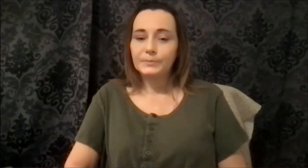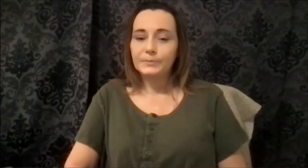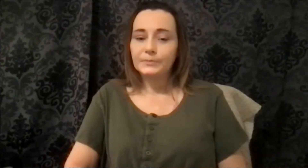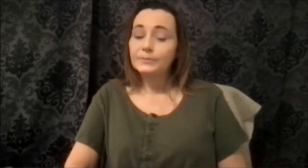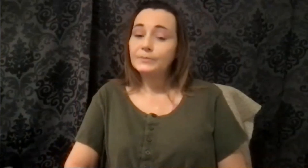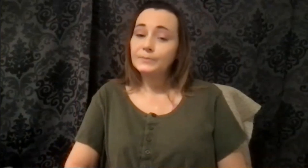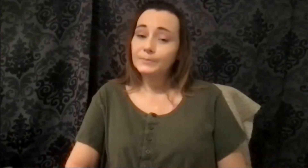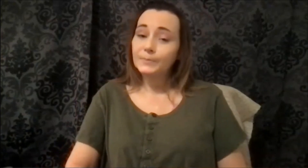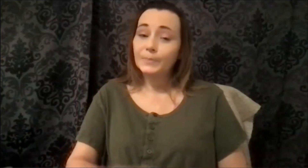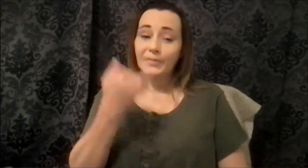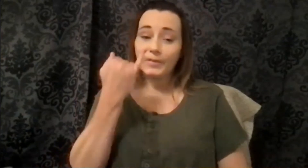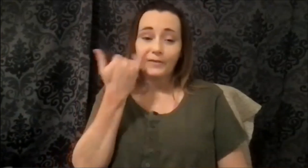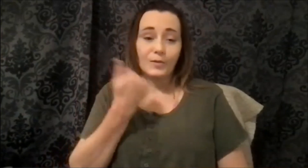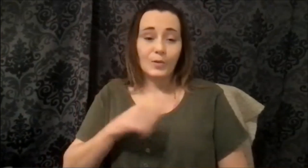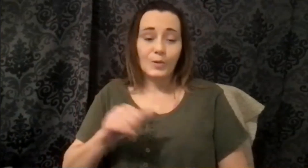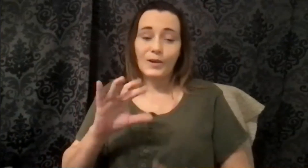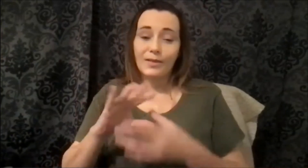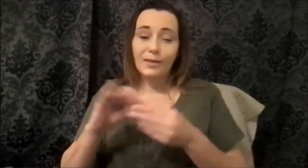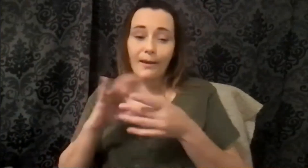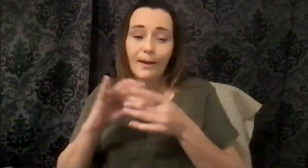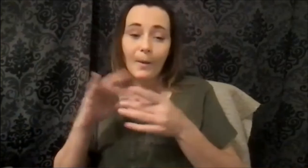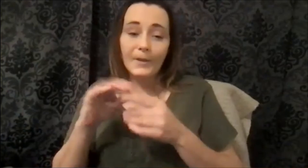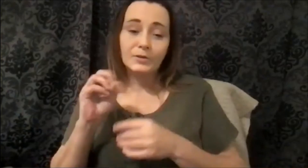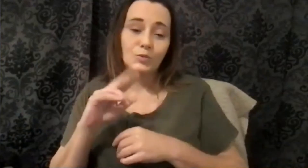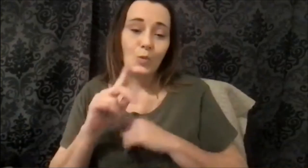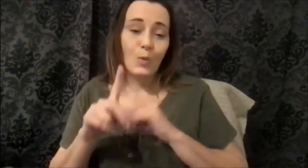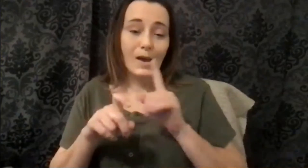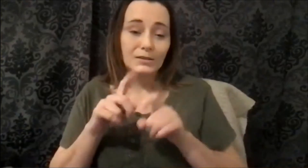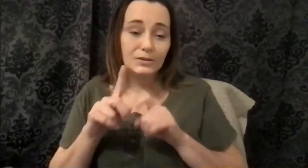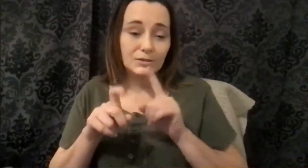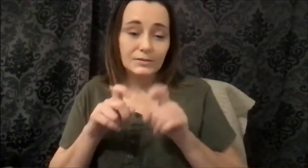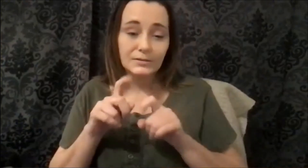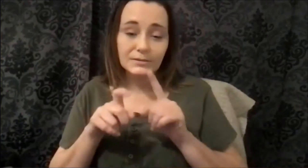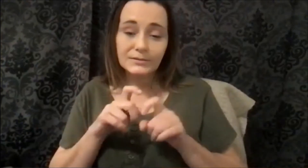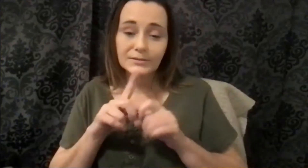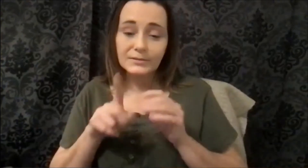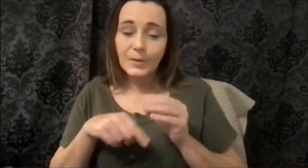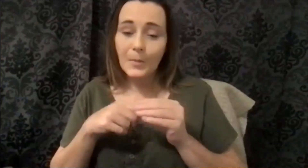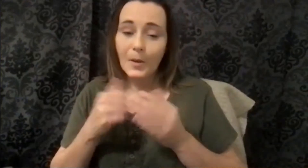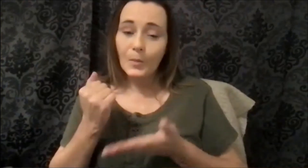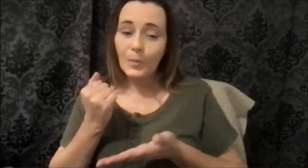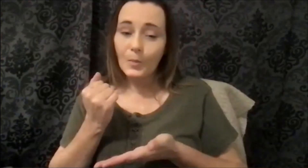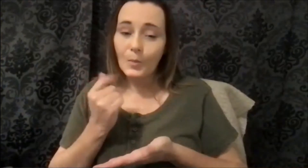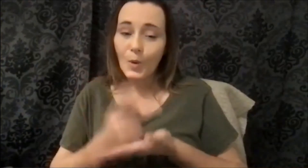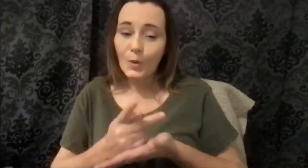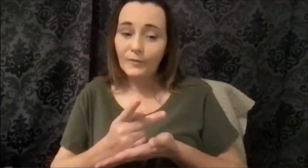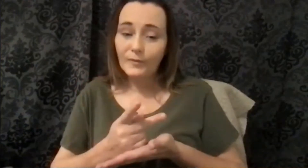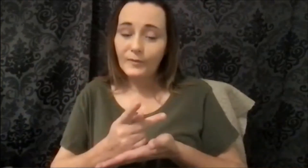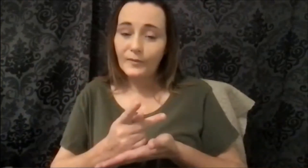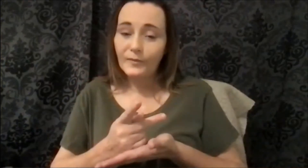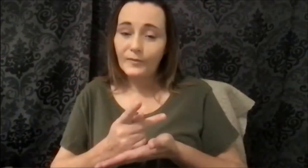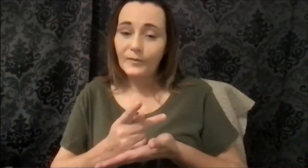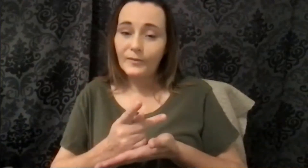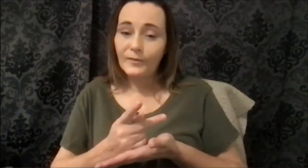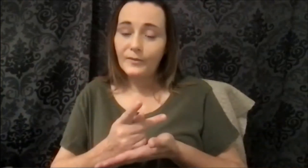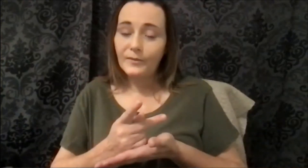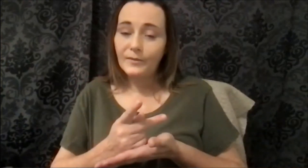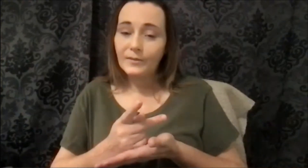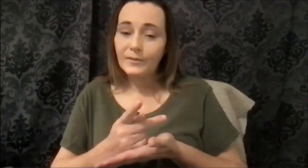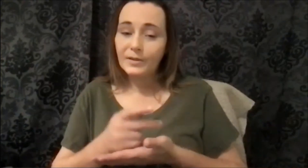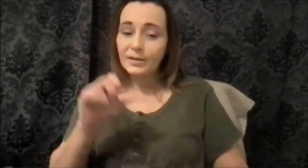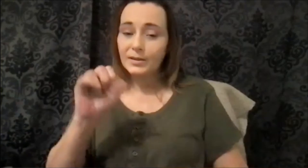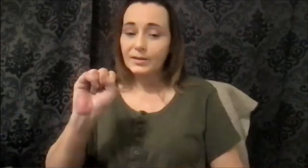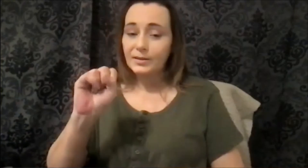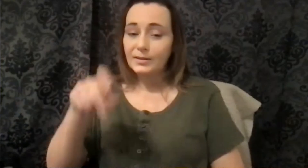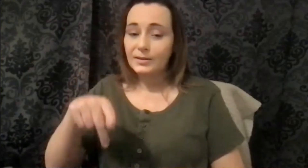any comments, questions about approving the SPAD,